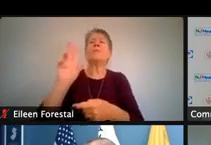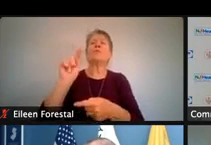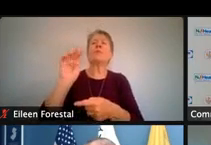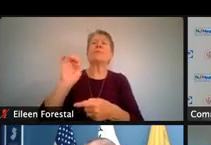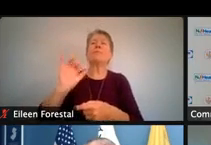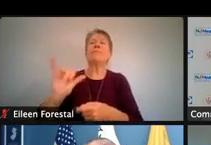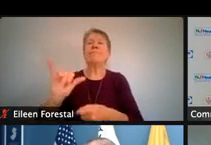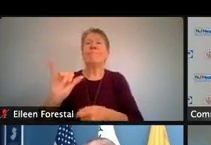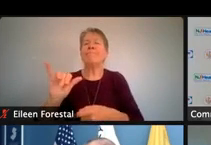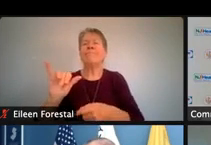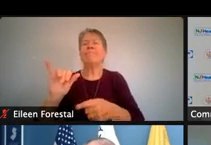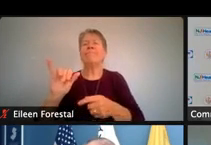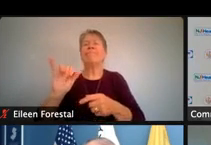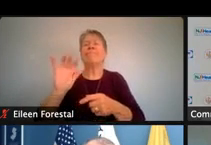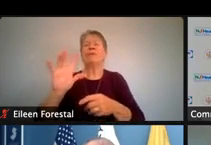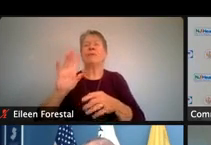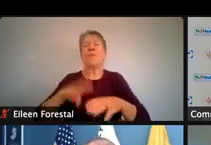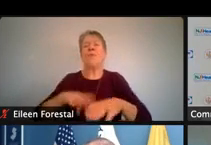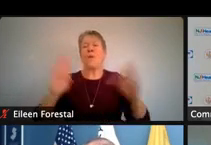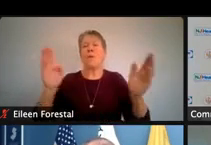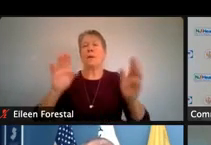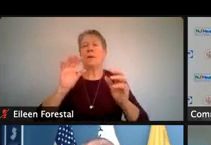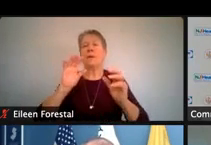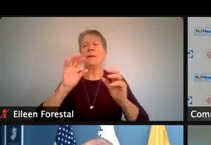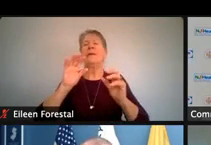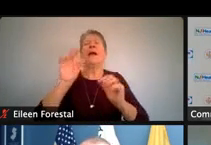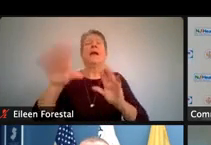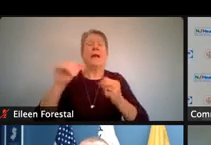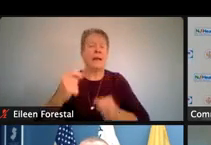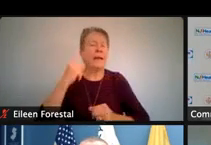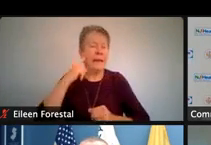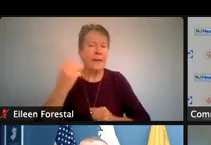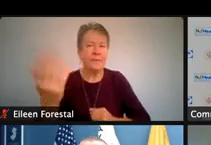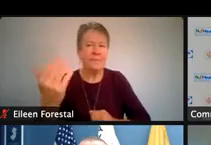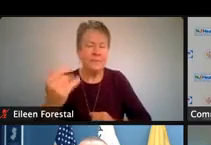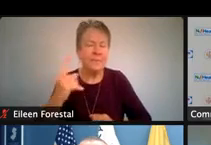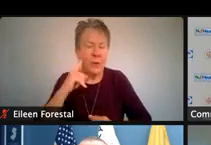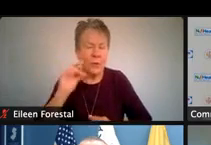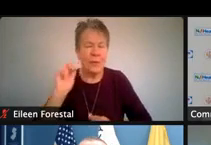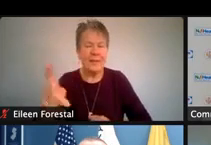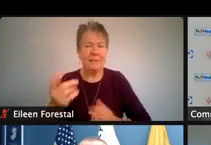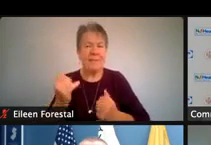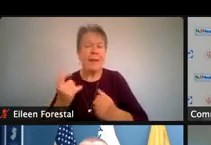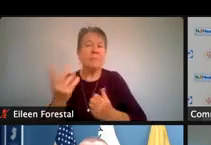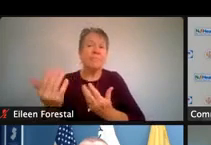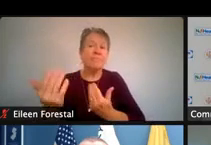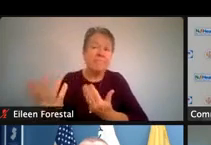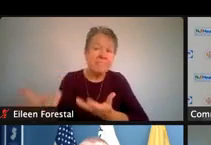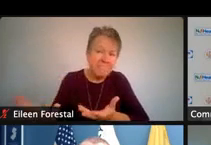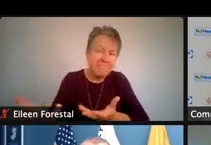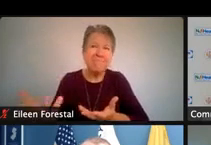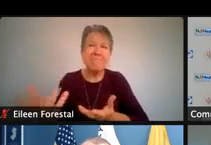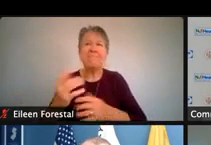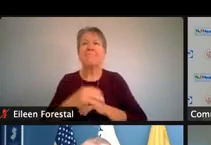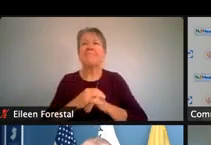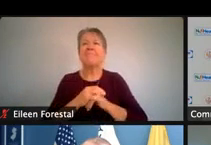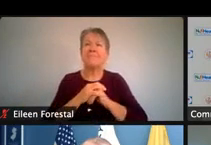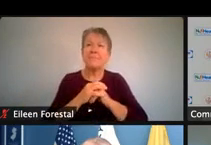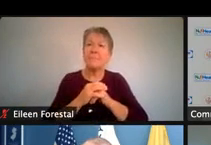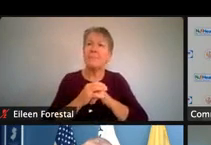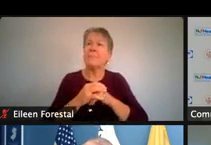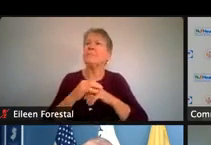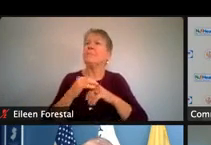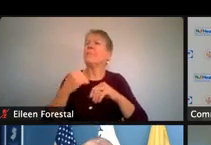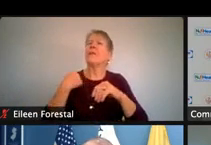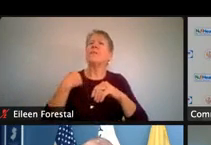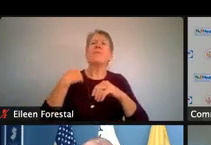Dave? Yeah, can you hear me? Ken, right now. Yep. Okay, great, thanks. So I know, Governor, that you